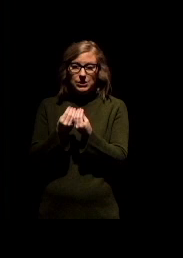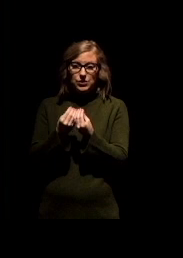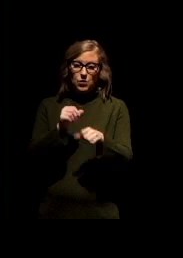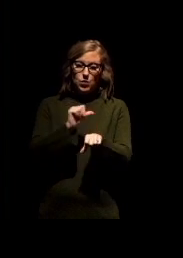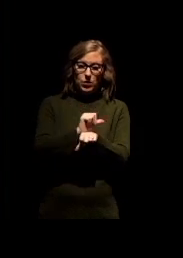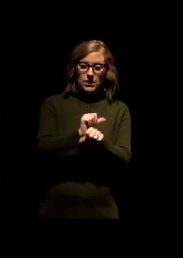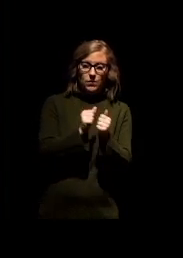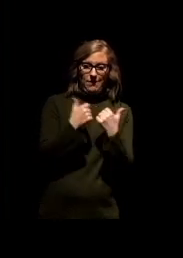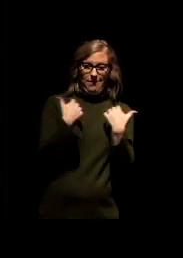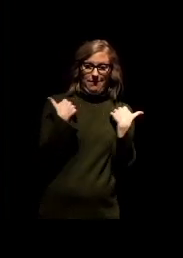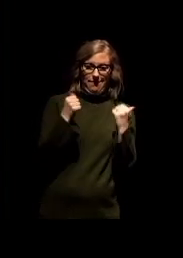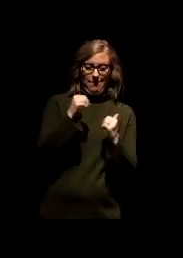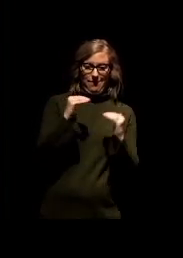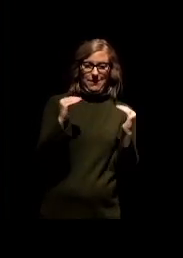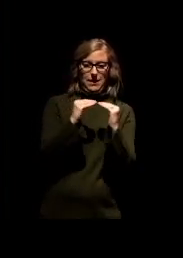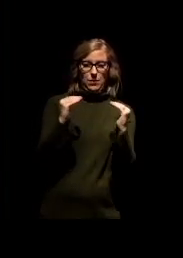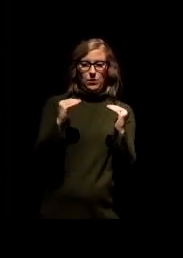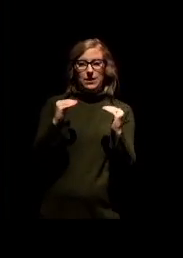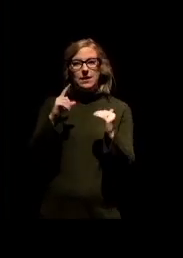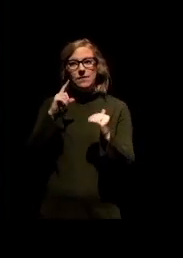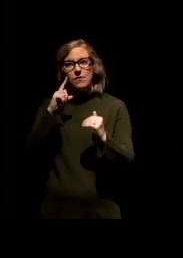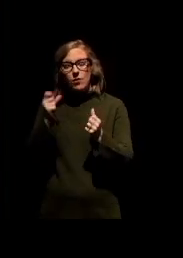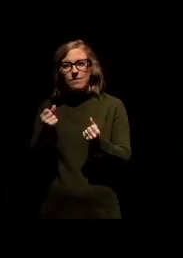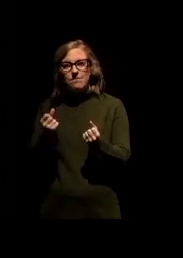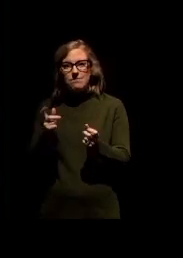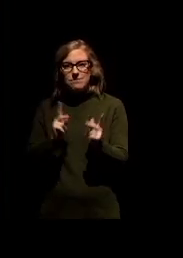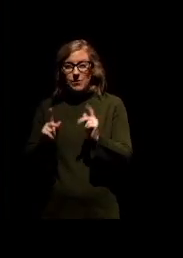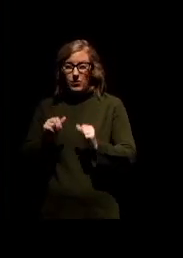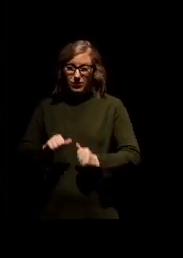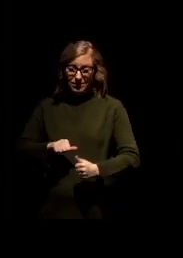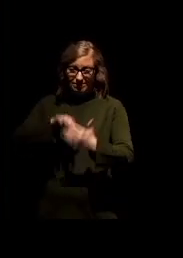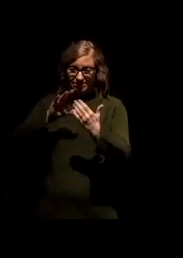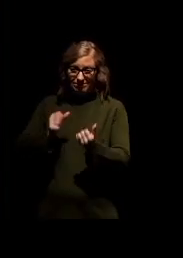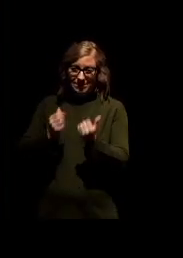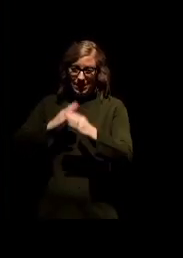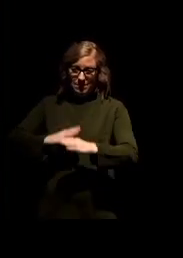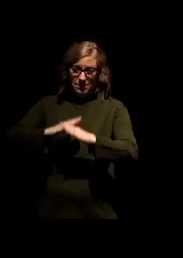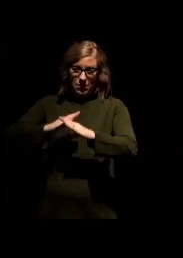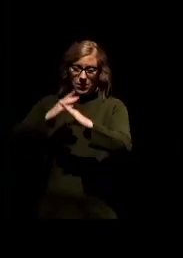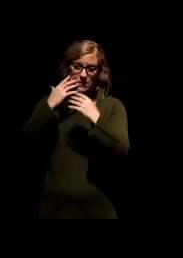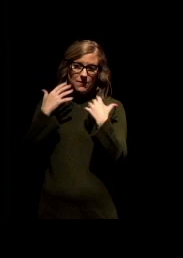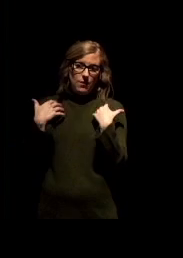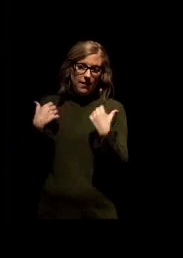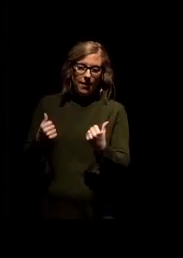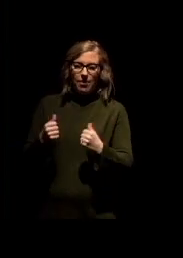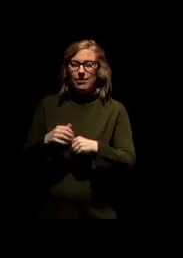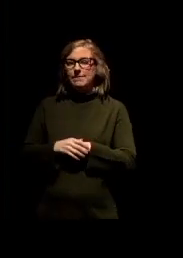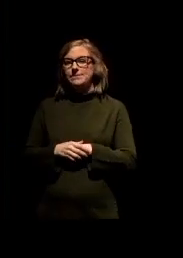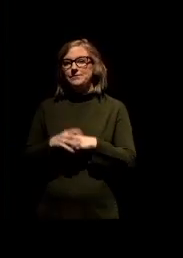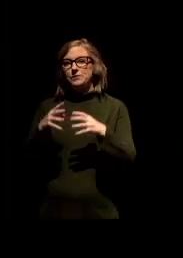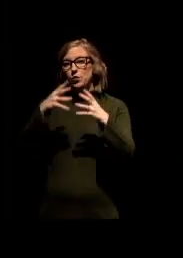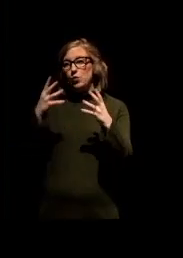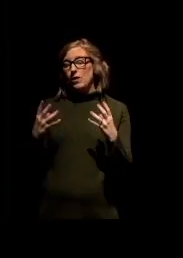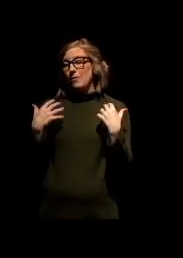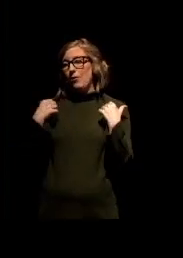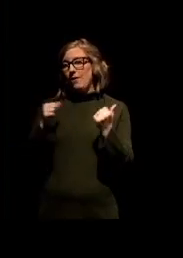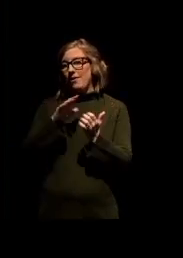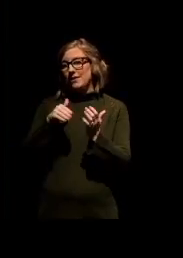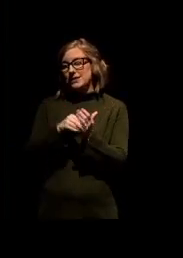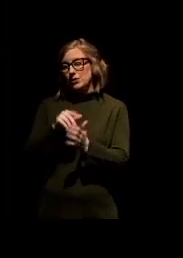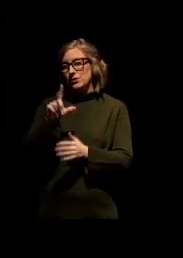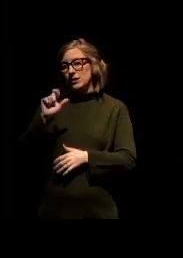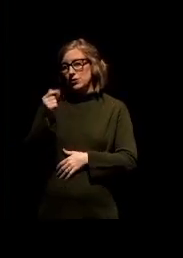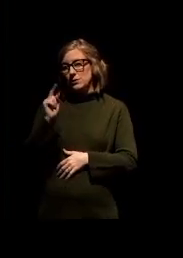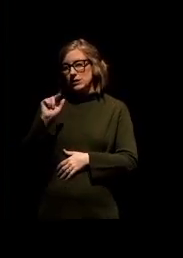those facing multiple barriers to health as racial, sexual, and/or gender minorities. Rainbow Health centers LGBTQ